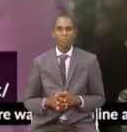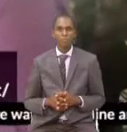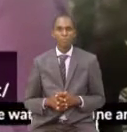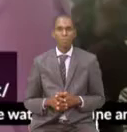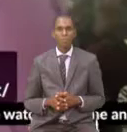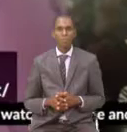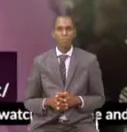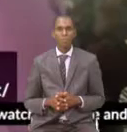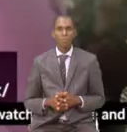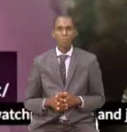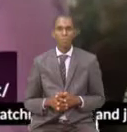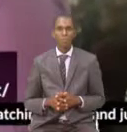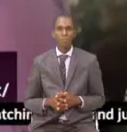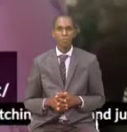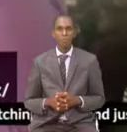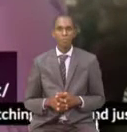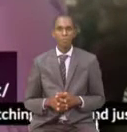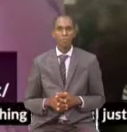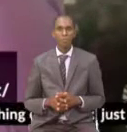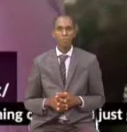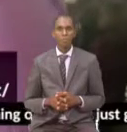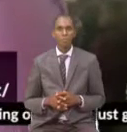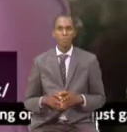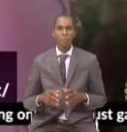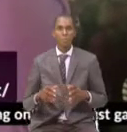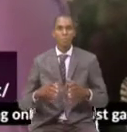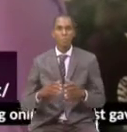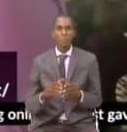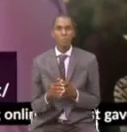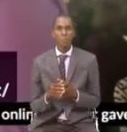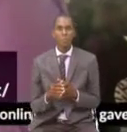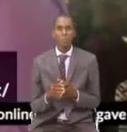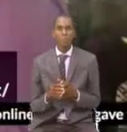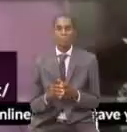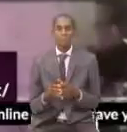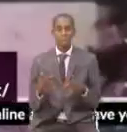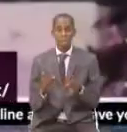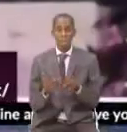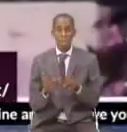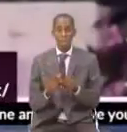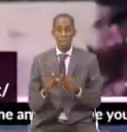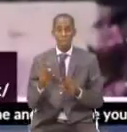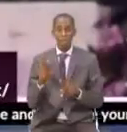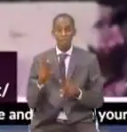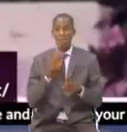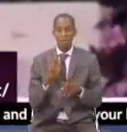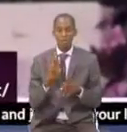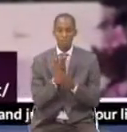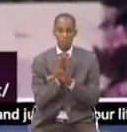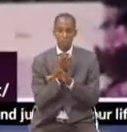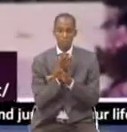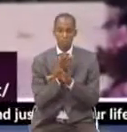As people are getting saved here, you can be also get saved online. Believe the man of God.